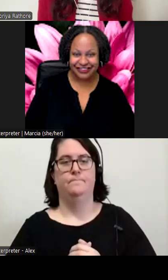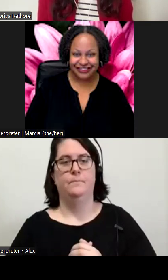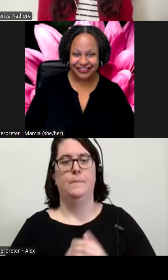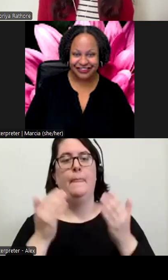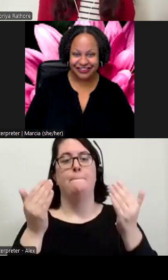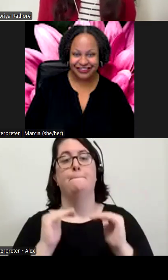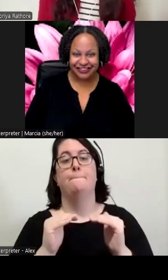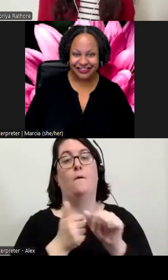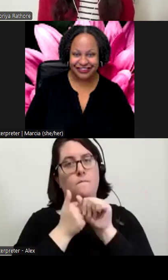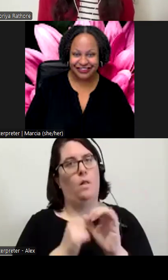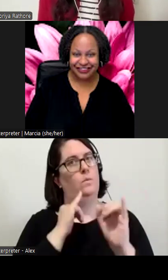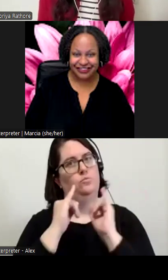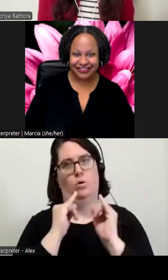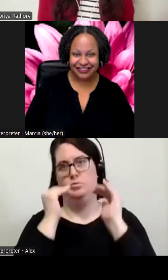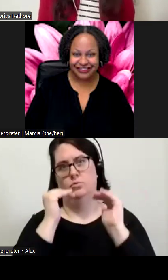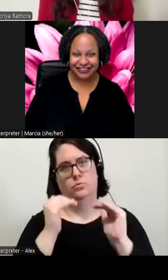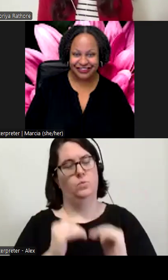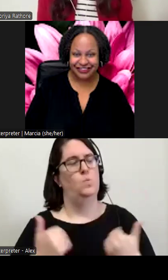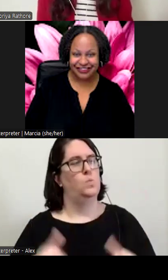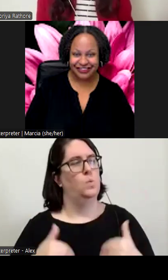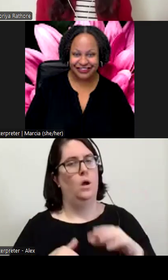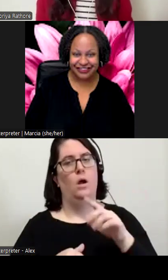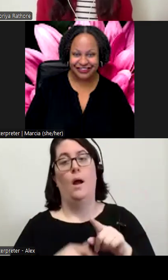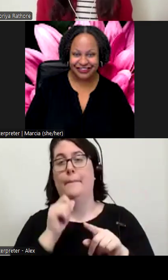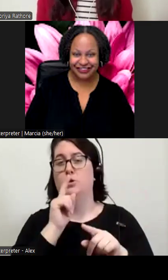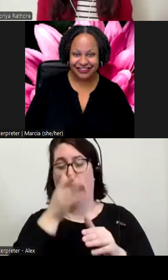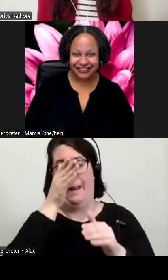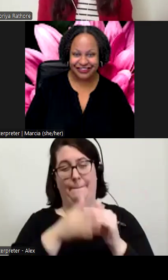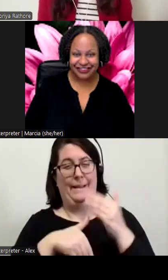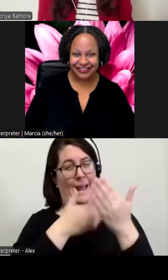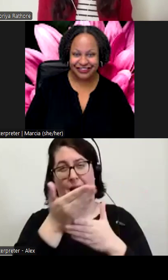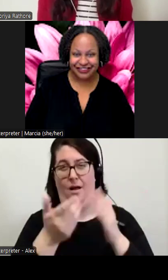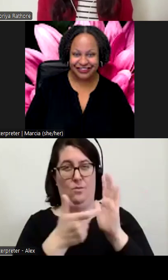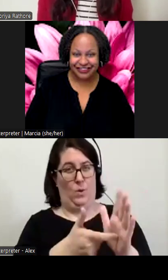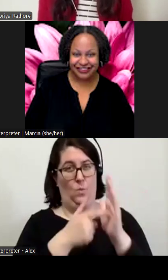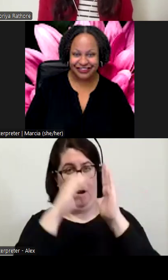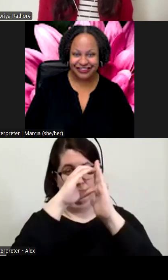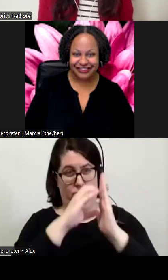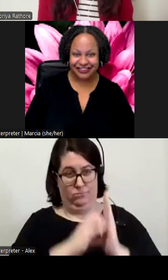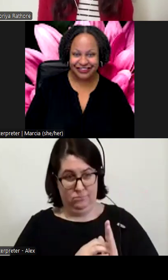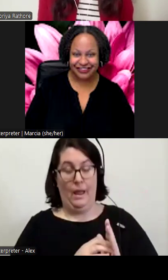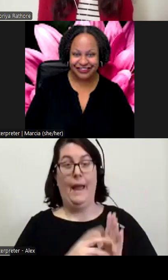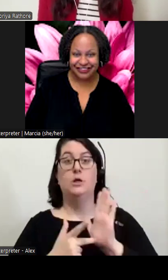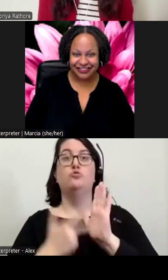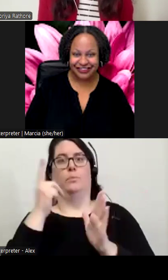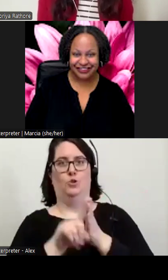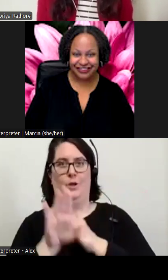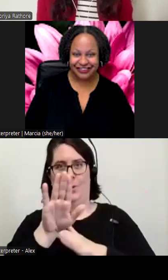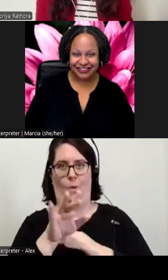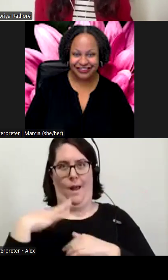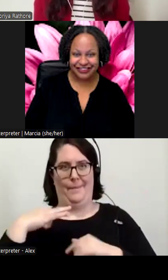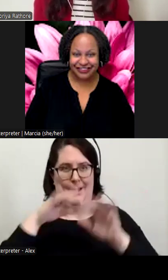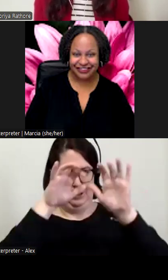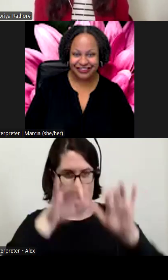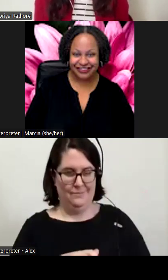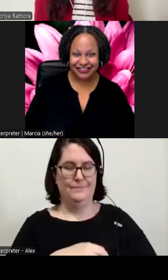Follow the instructions in the application. Make sure you complete all the fields and triple check your grant. You want to make sure that